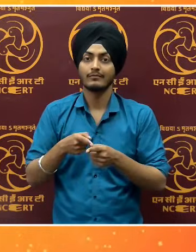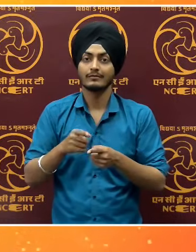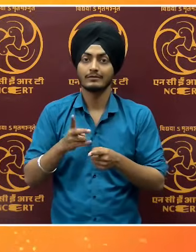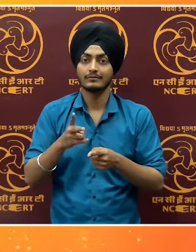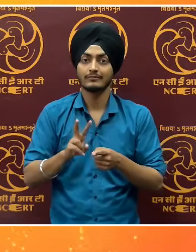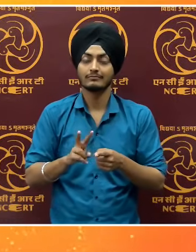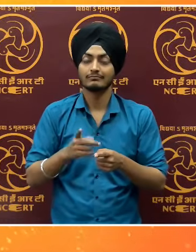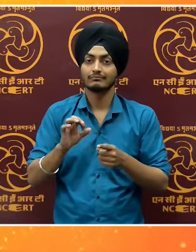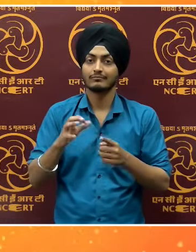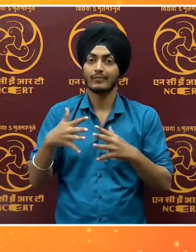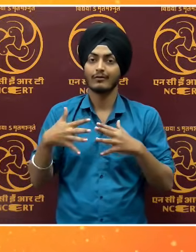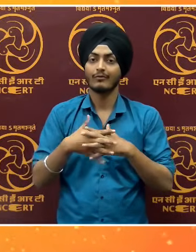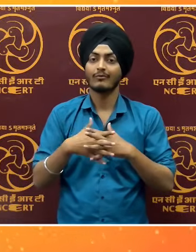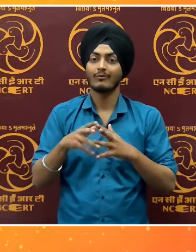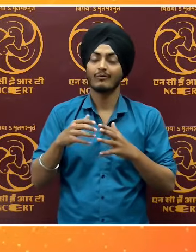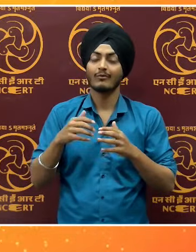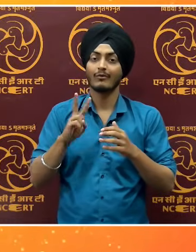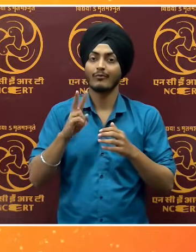is